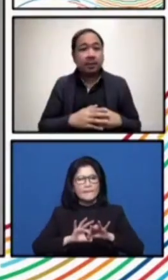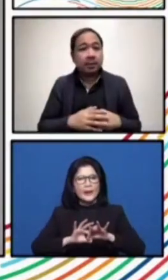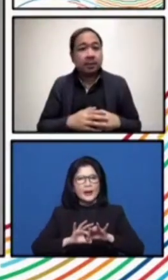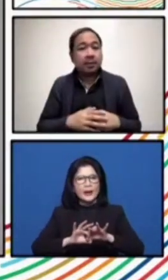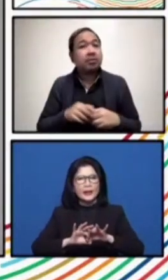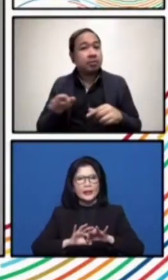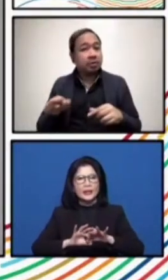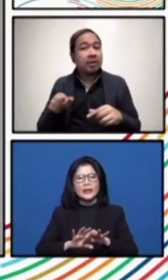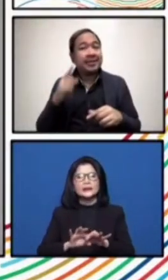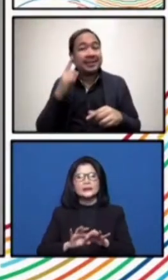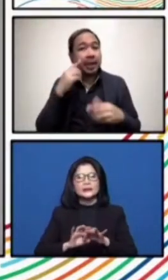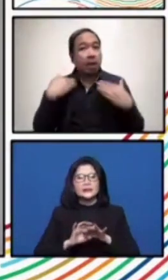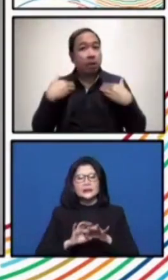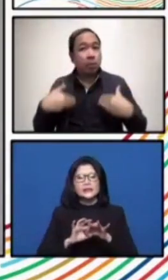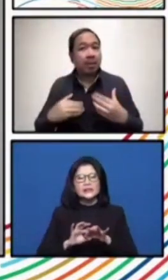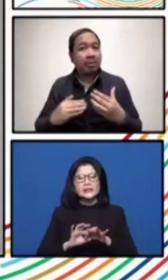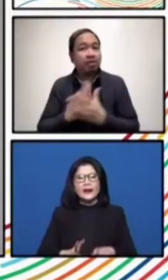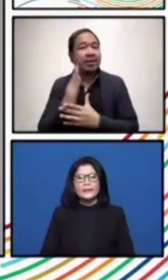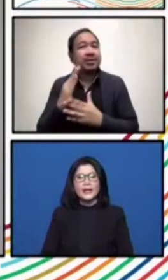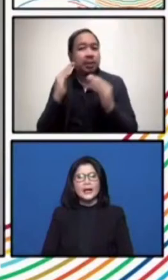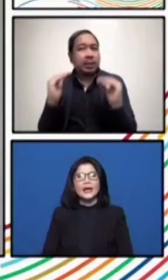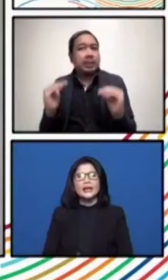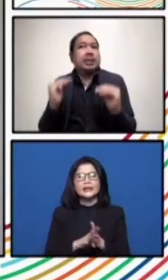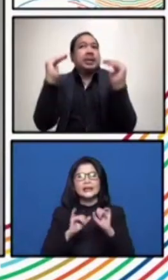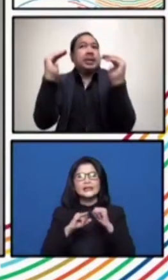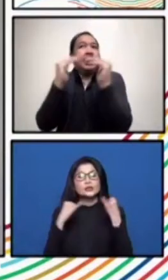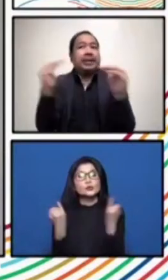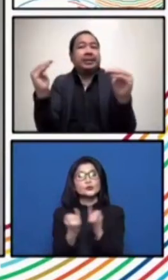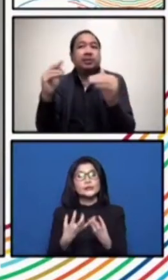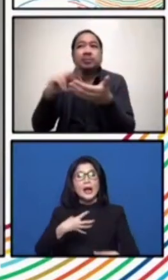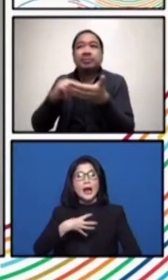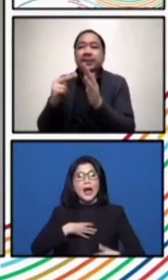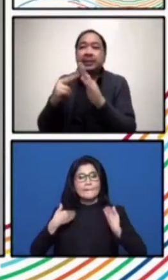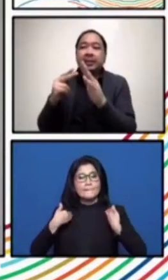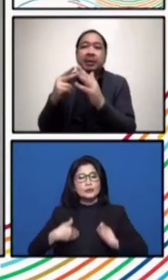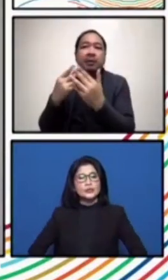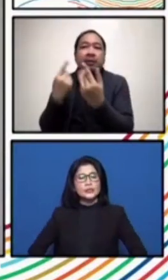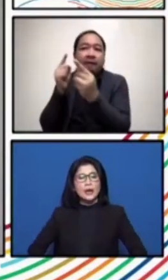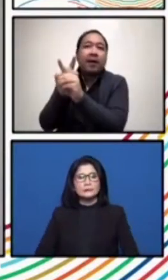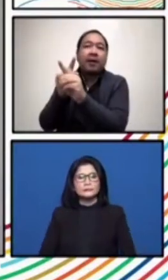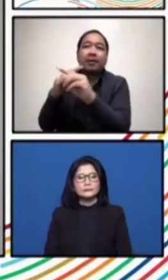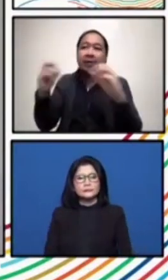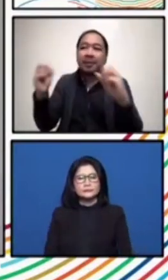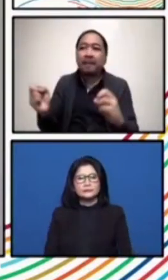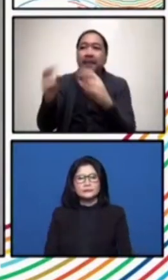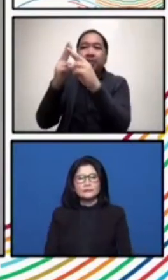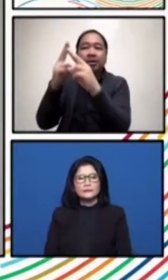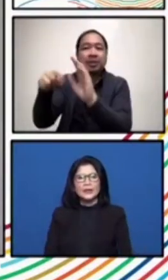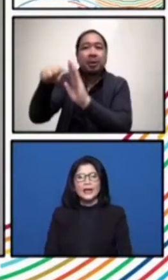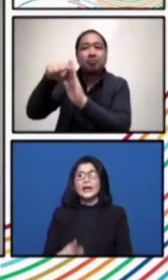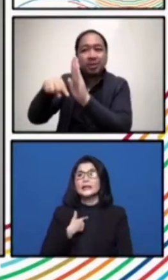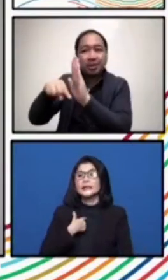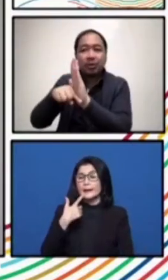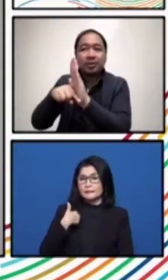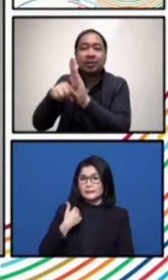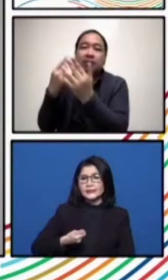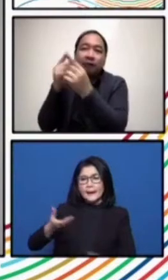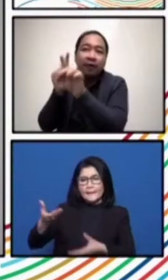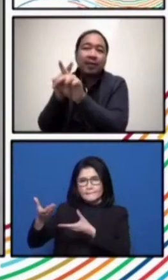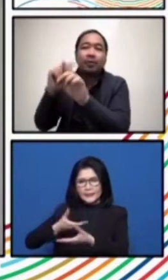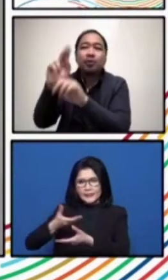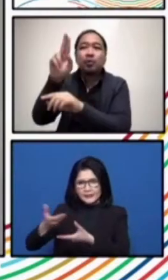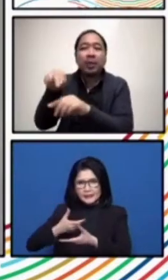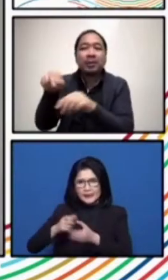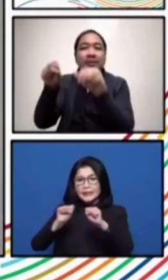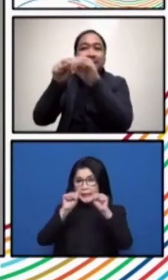institution which means we comply with the Paris principles and are able to interact with the UN system which benefits our domestic work